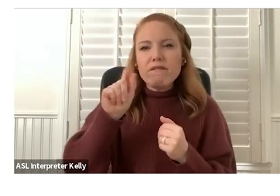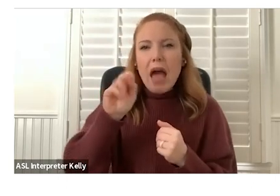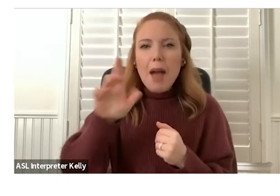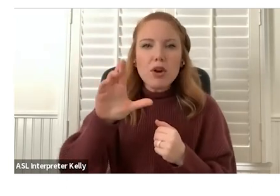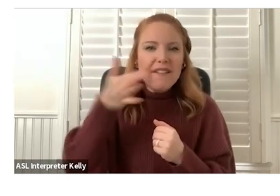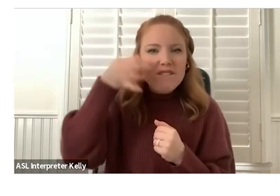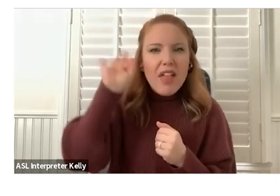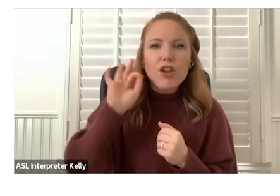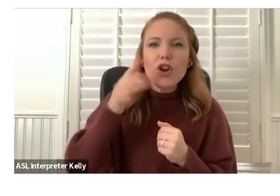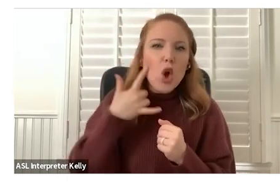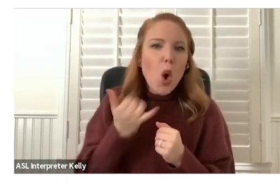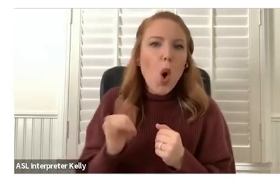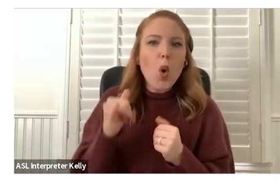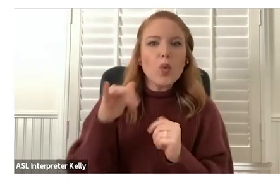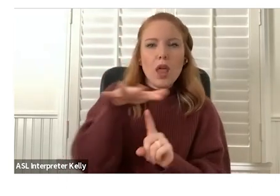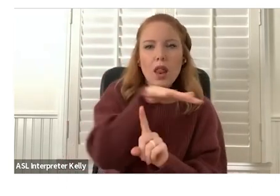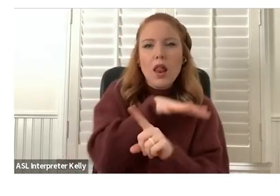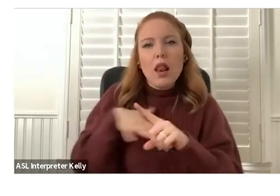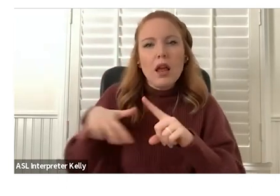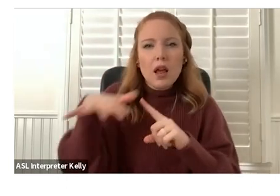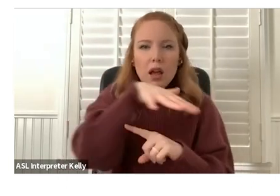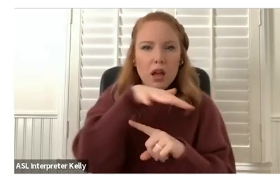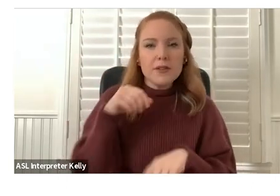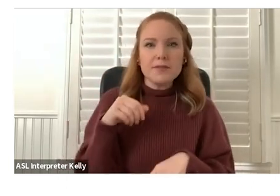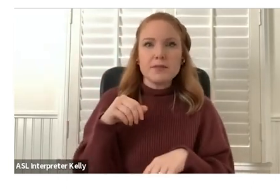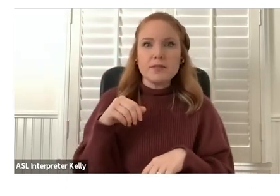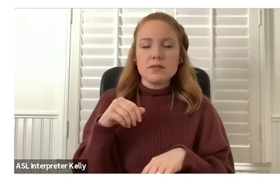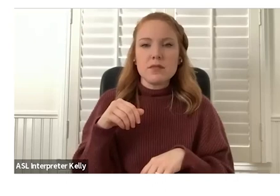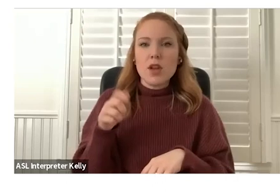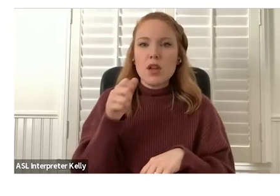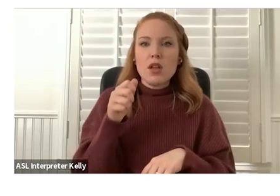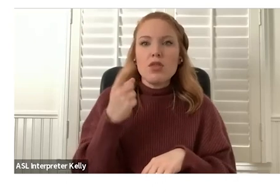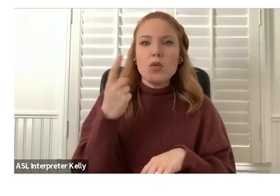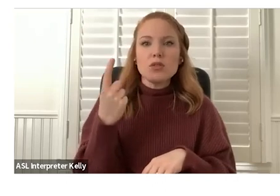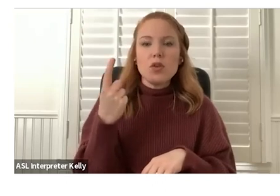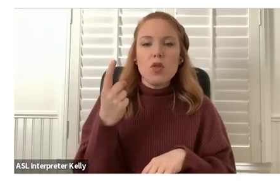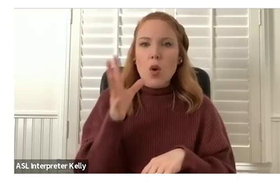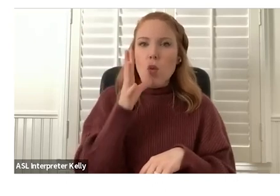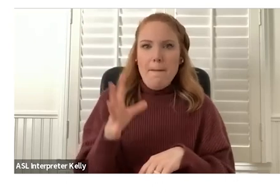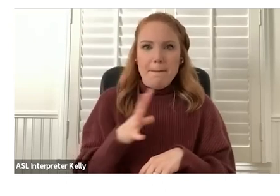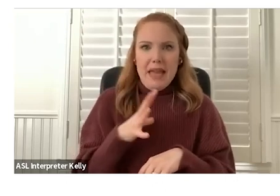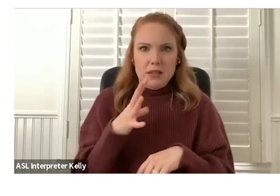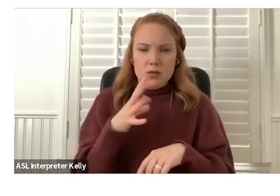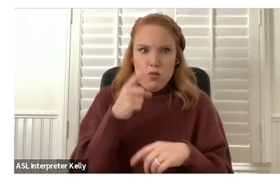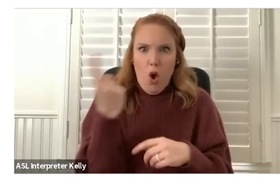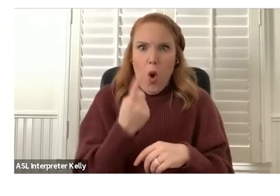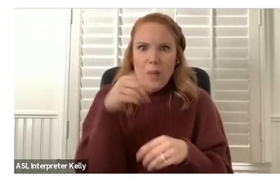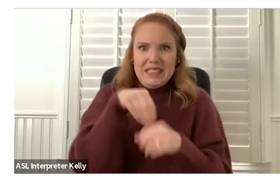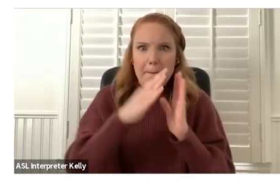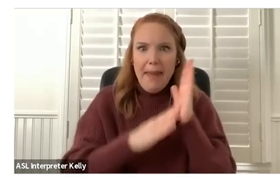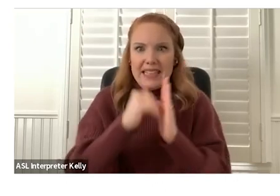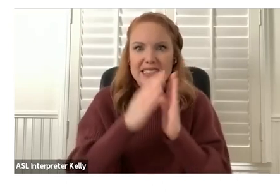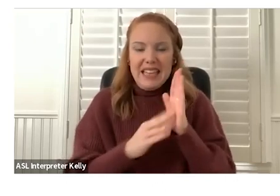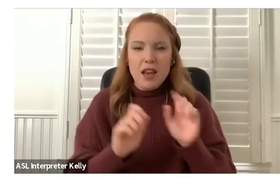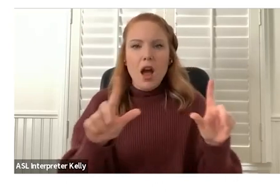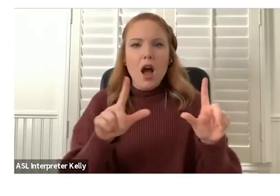bathhouse, or the room where women congregate in the company of one another, away from the male gaze, they were